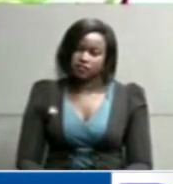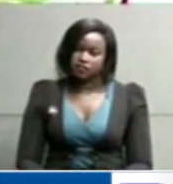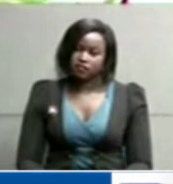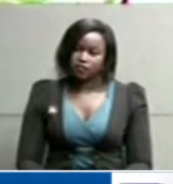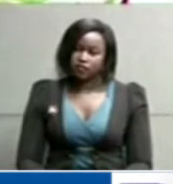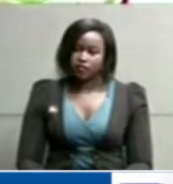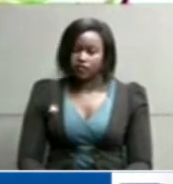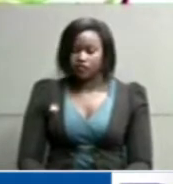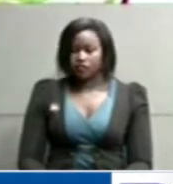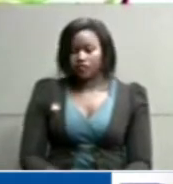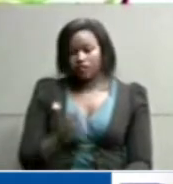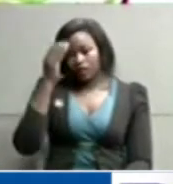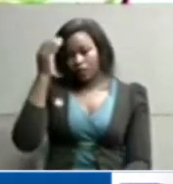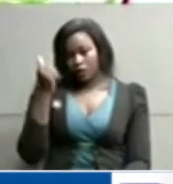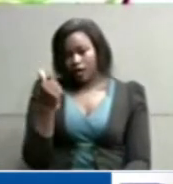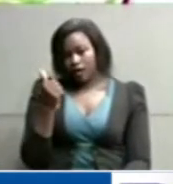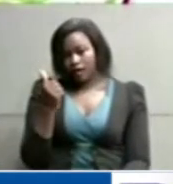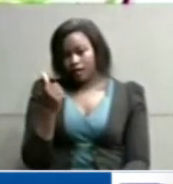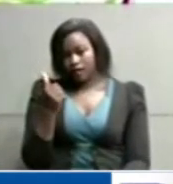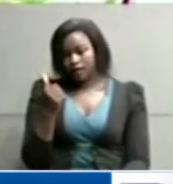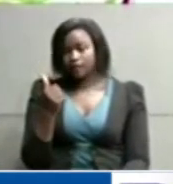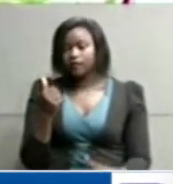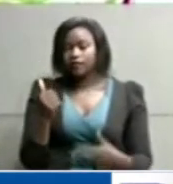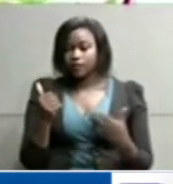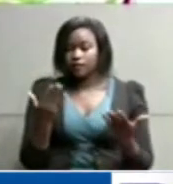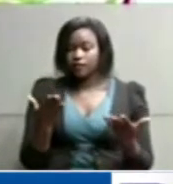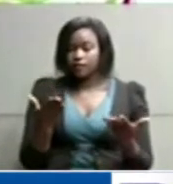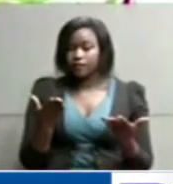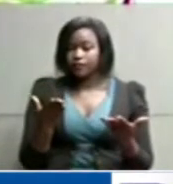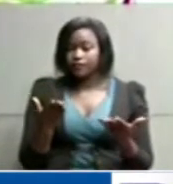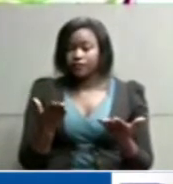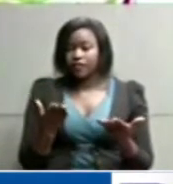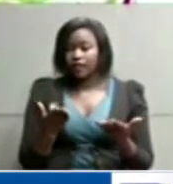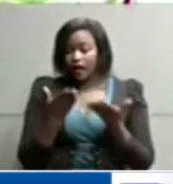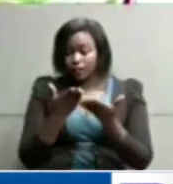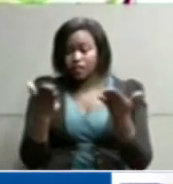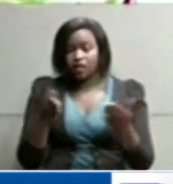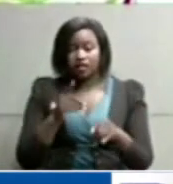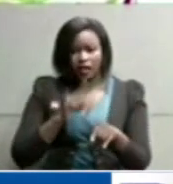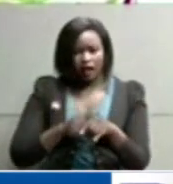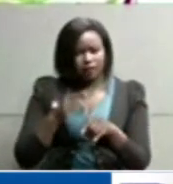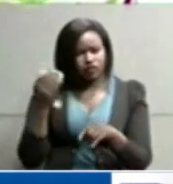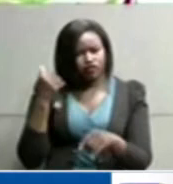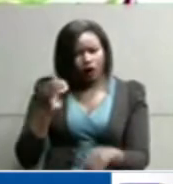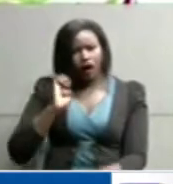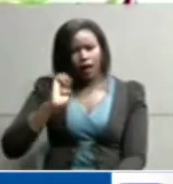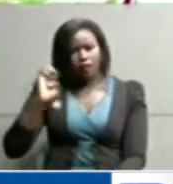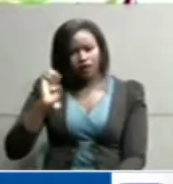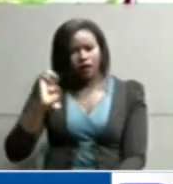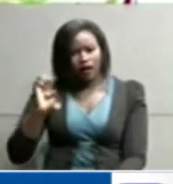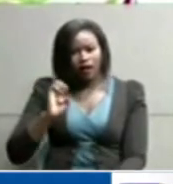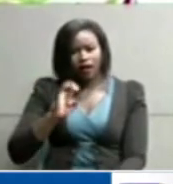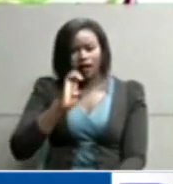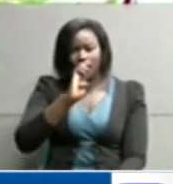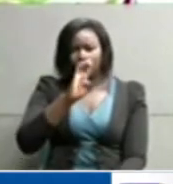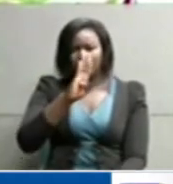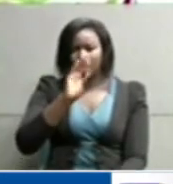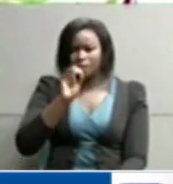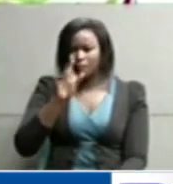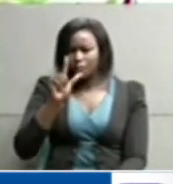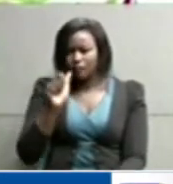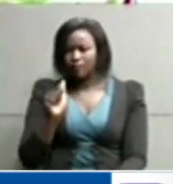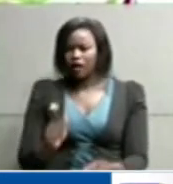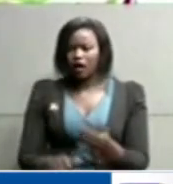Because these people have a few testing places, but during the Ebola time, they had worked out,